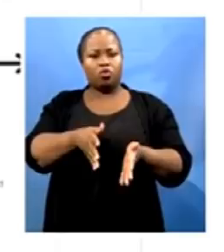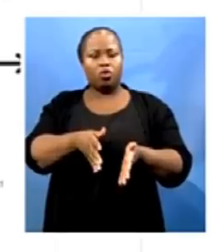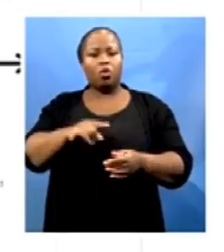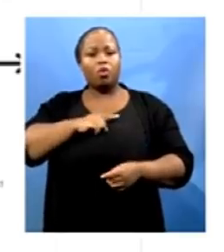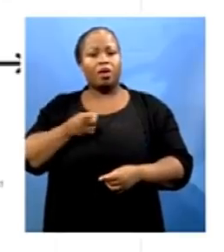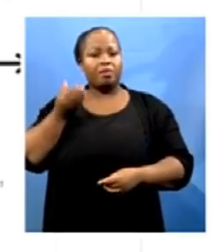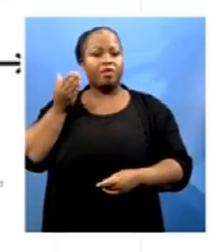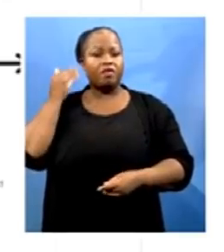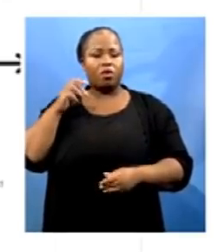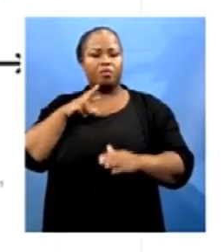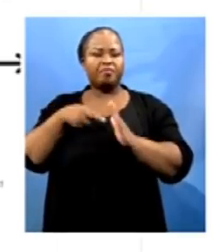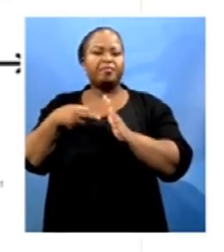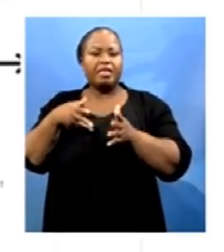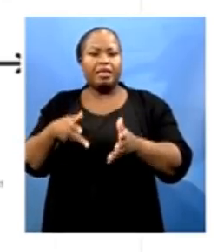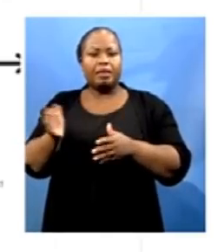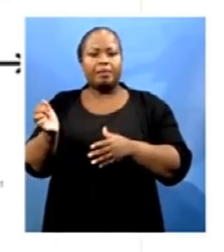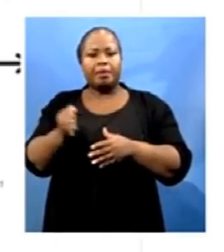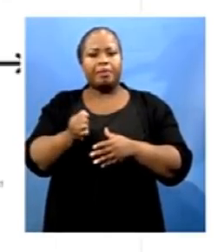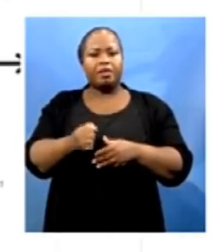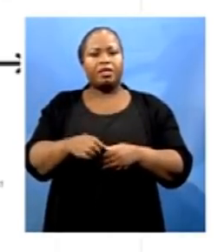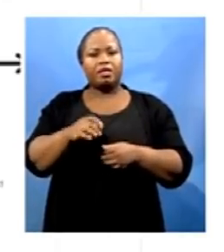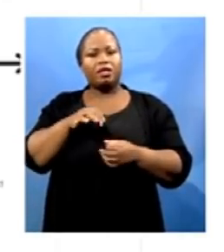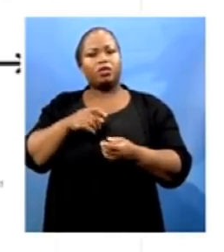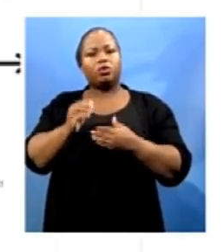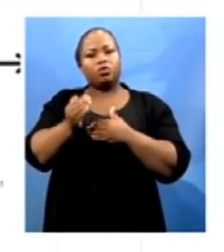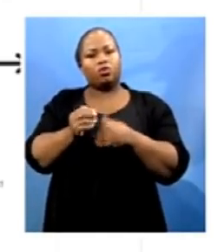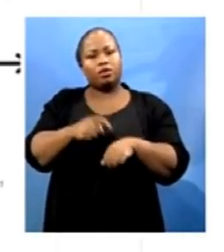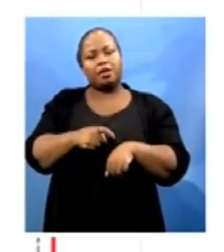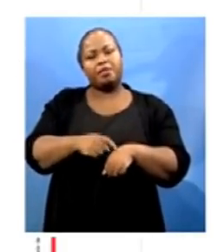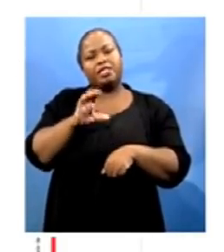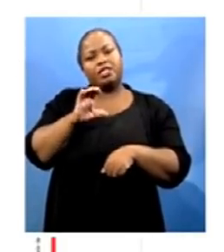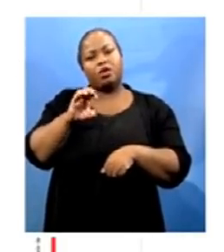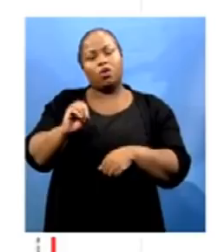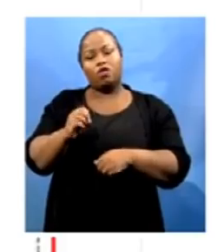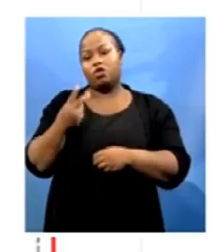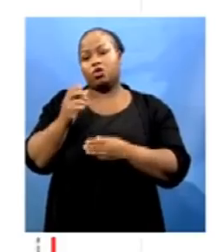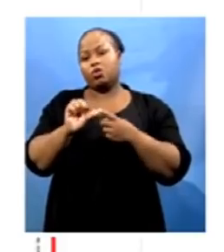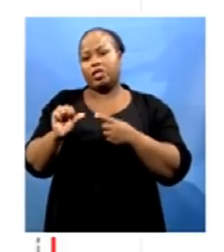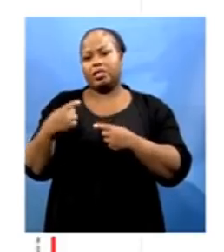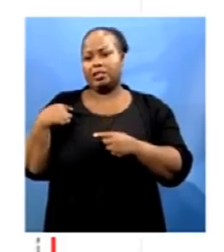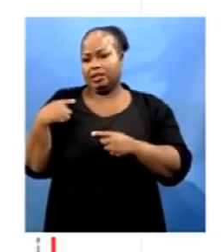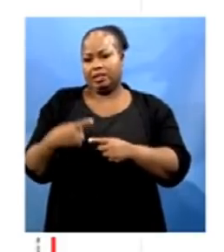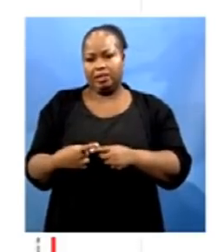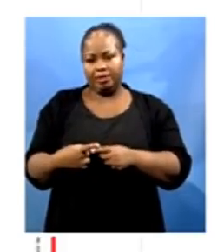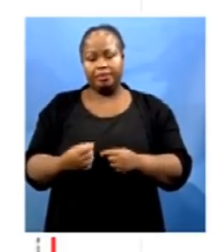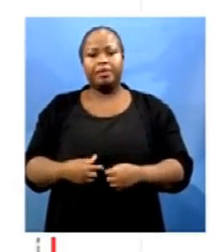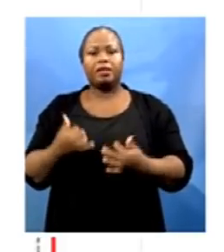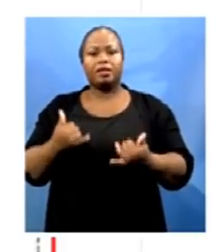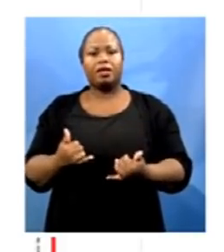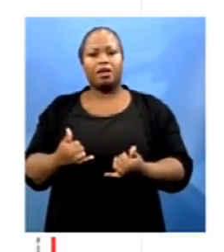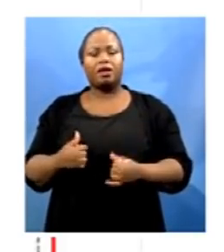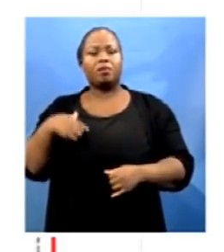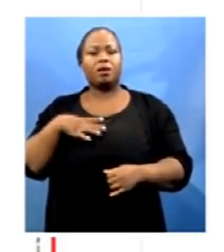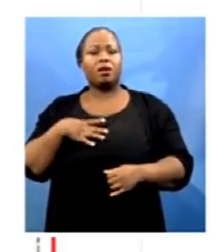for the past 2 weeks. I'd like to take this opportunity to update you on how we have